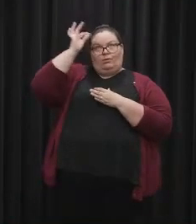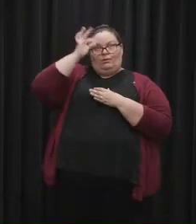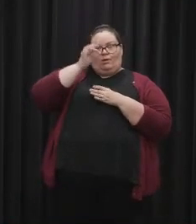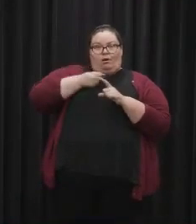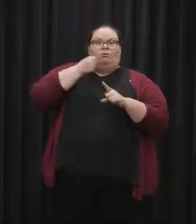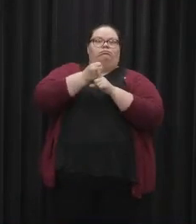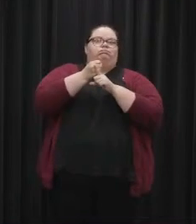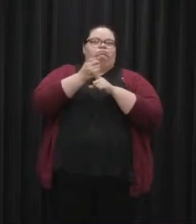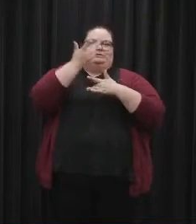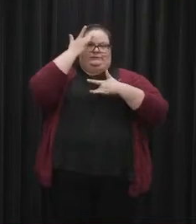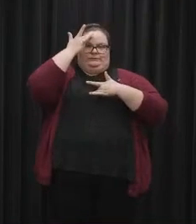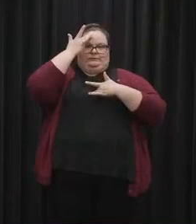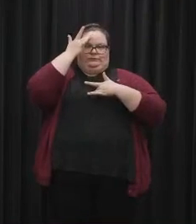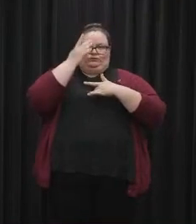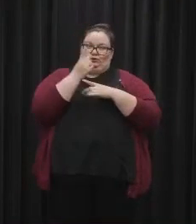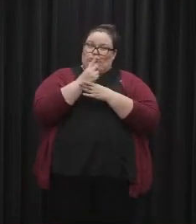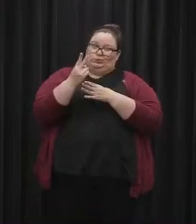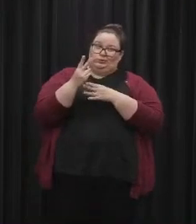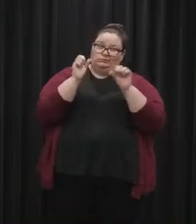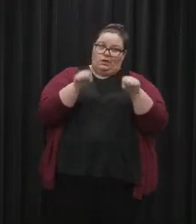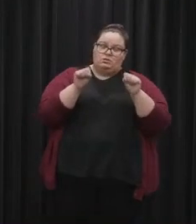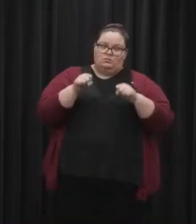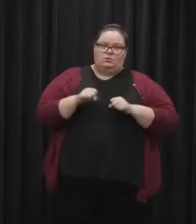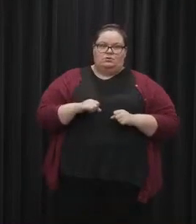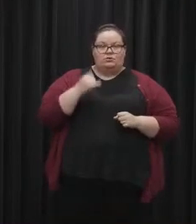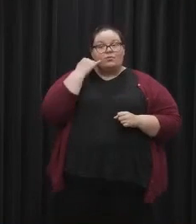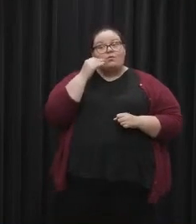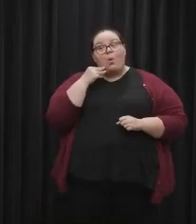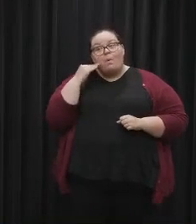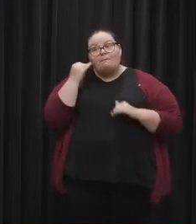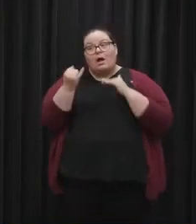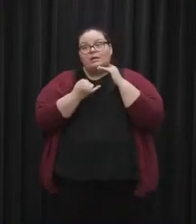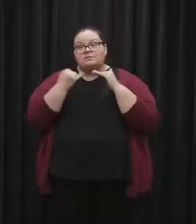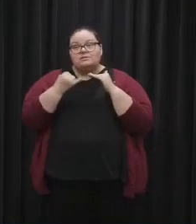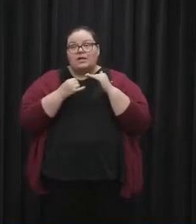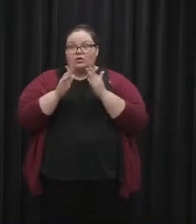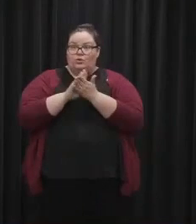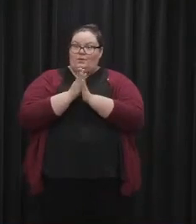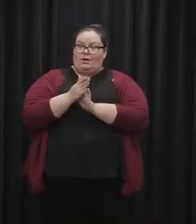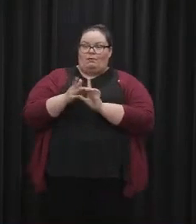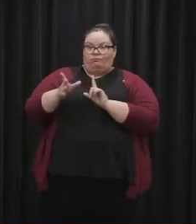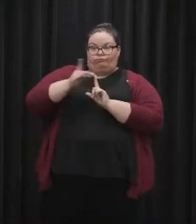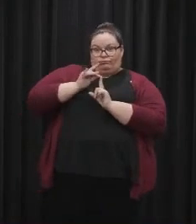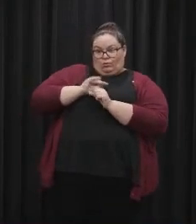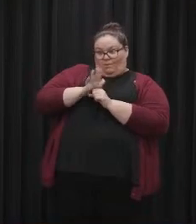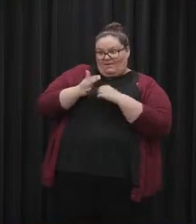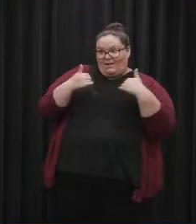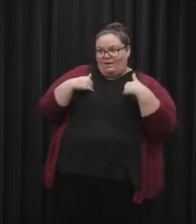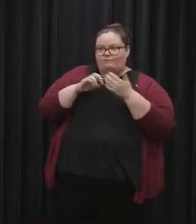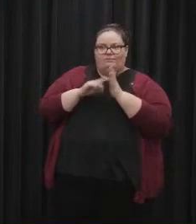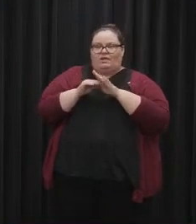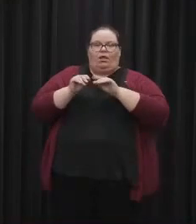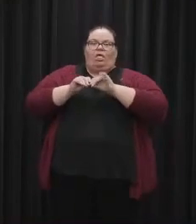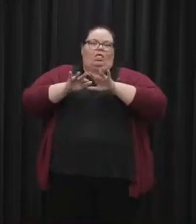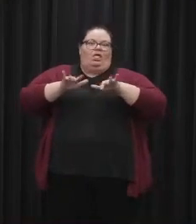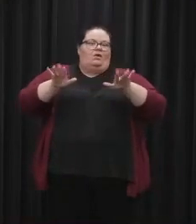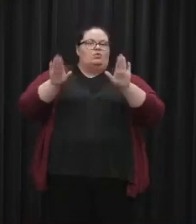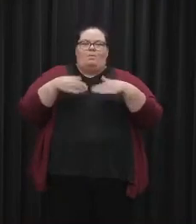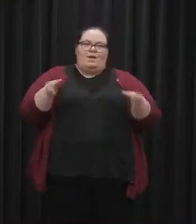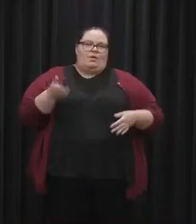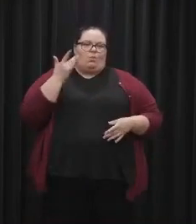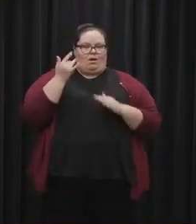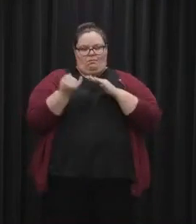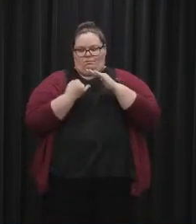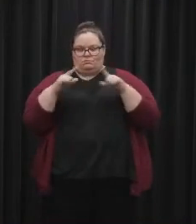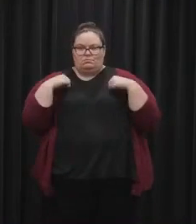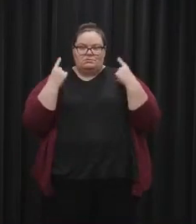that the people that are self-isolating at home, if they develop symptoms and become COVID positive, that they are not at risk of infecting others because